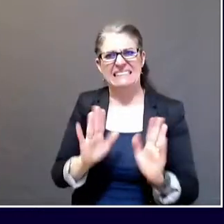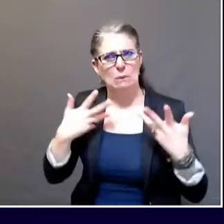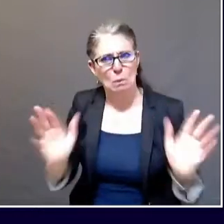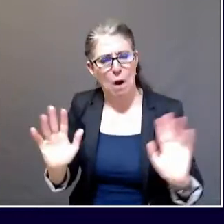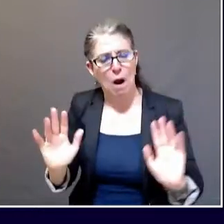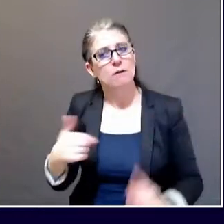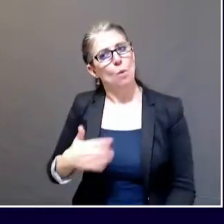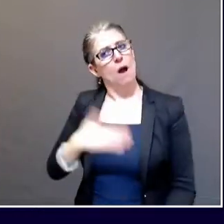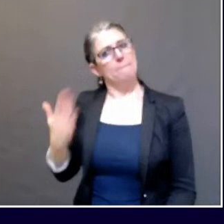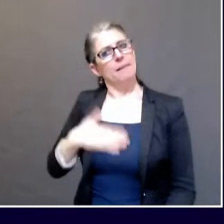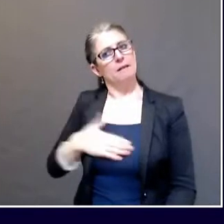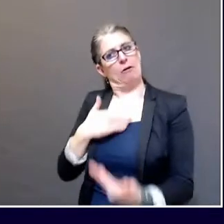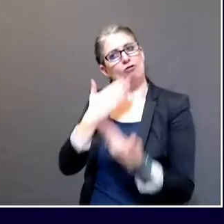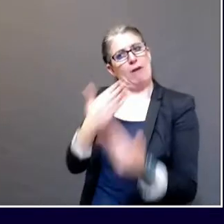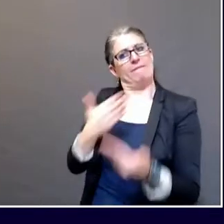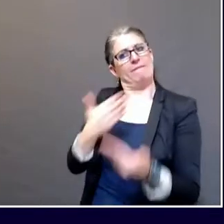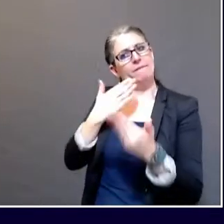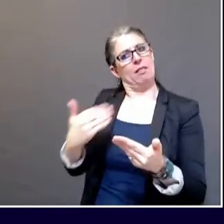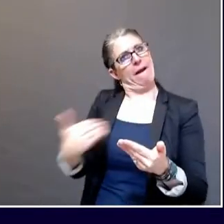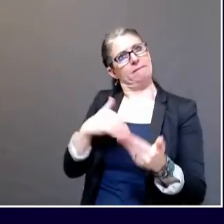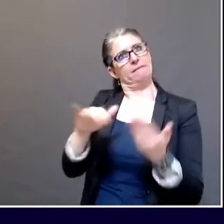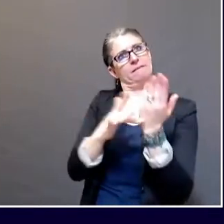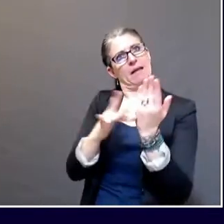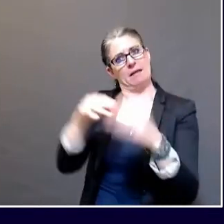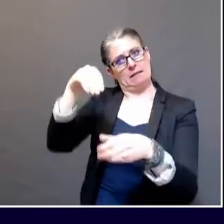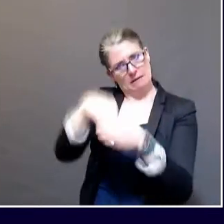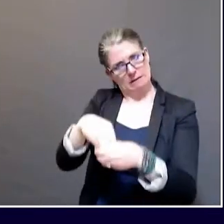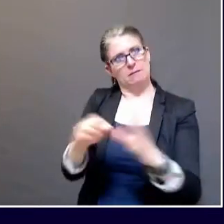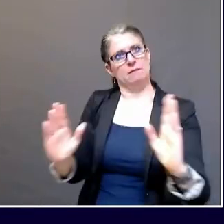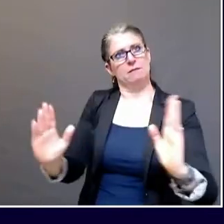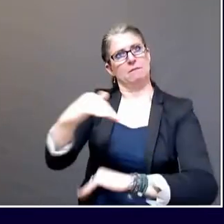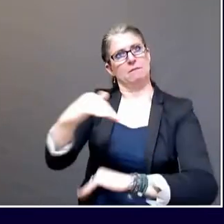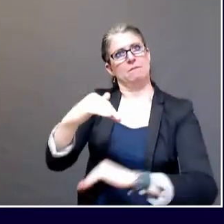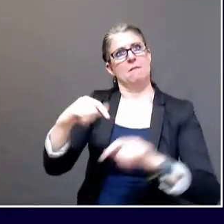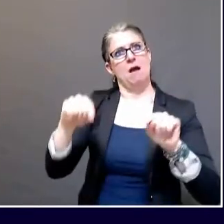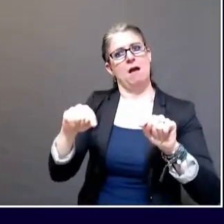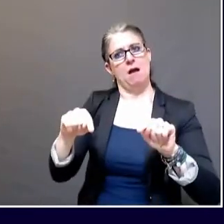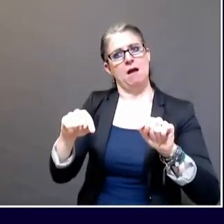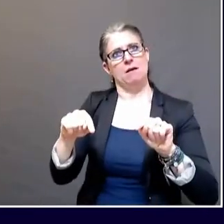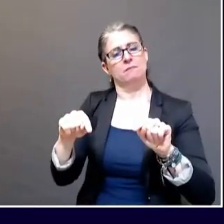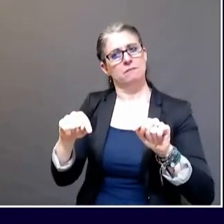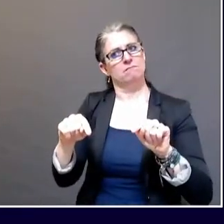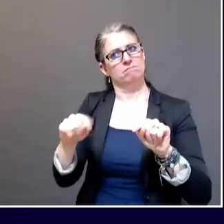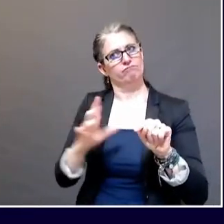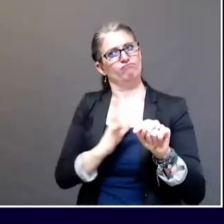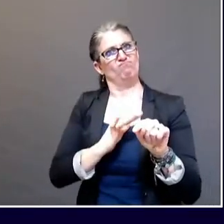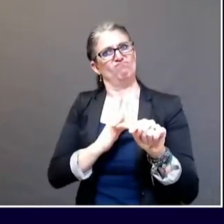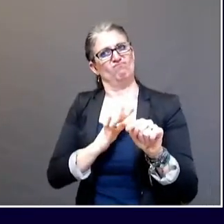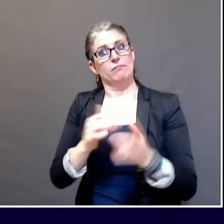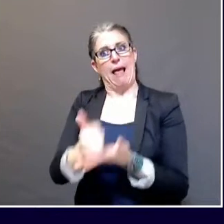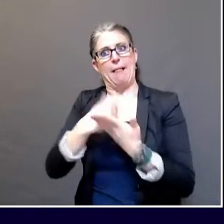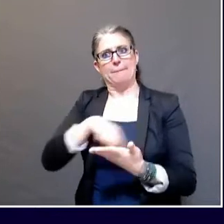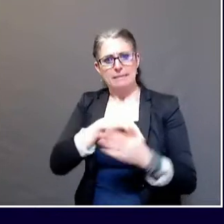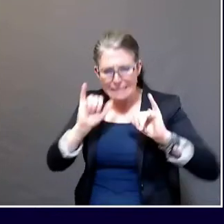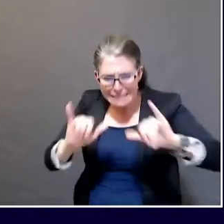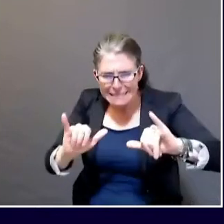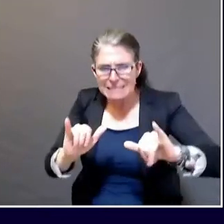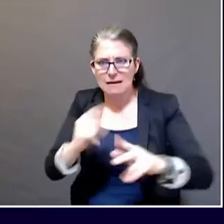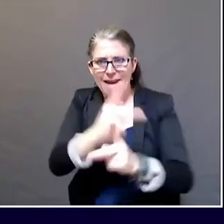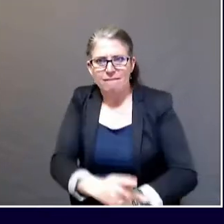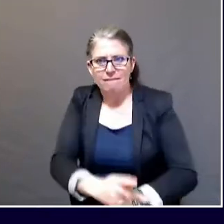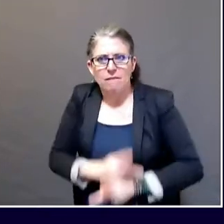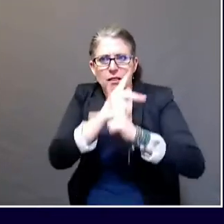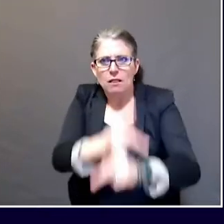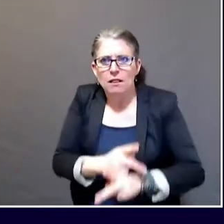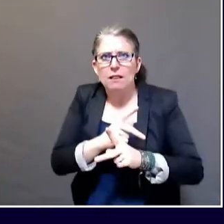carrying conditions are not optimum, that there are processes in place so that we know that and so that the vaccine is not given